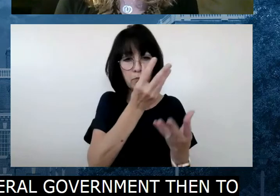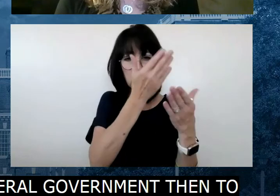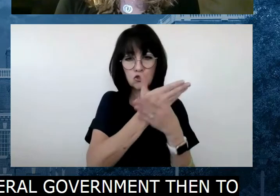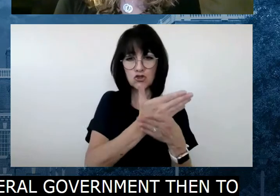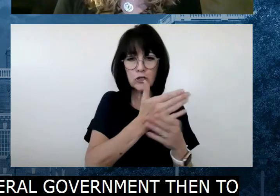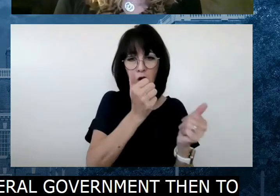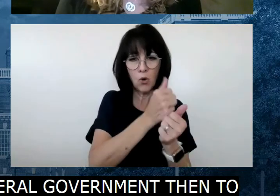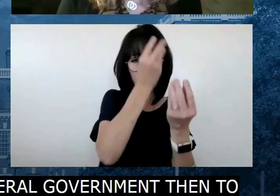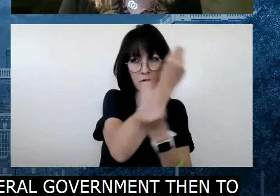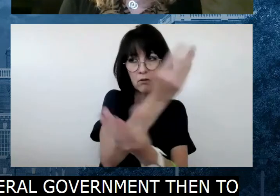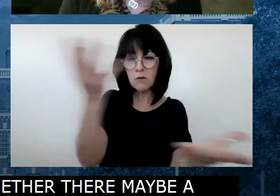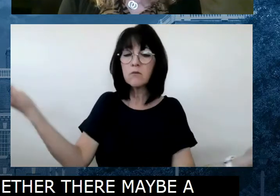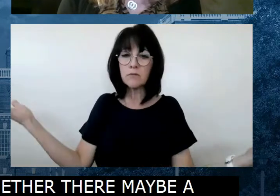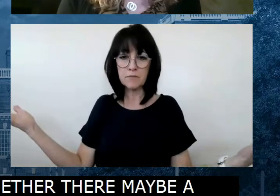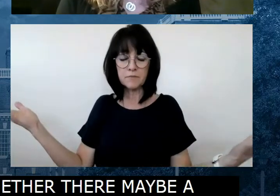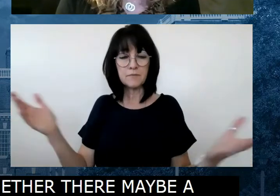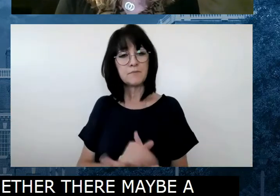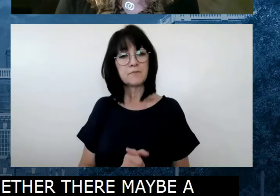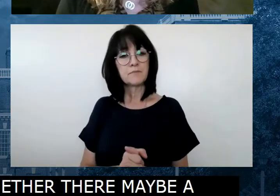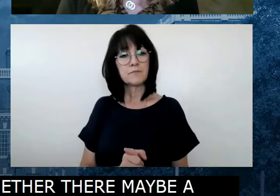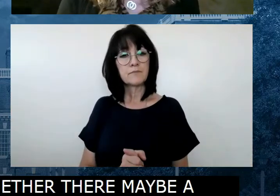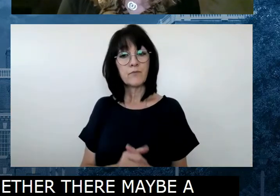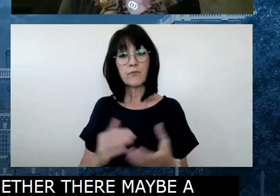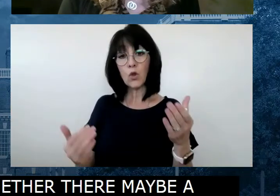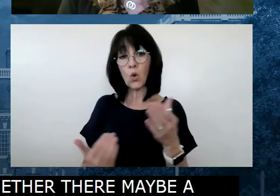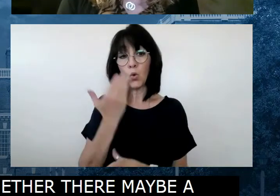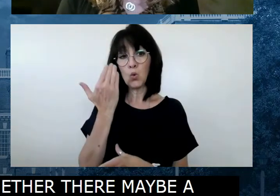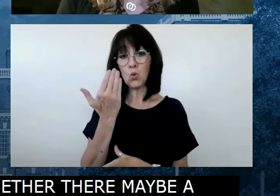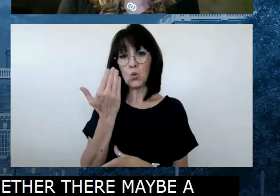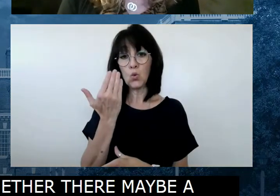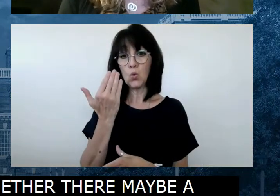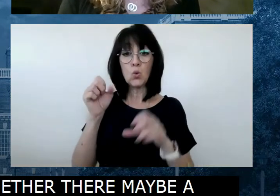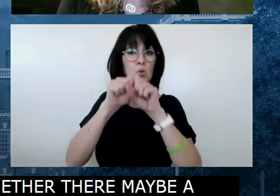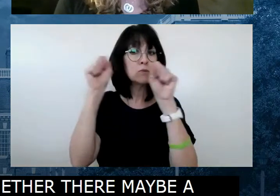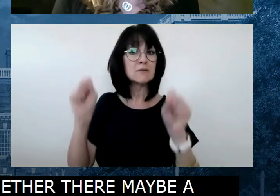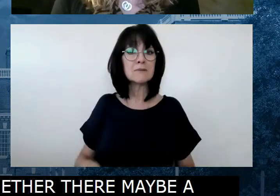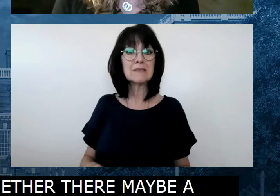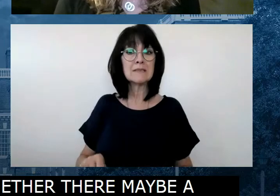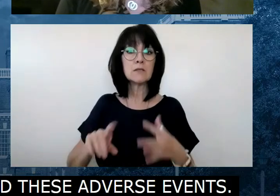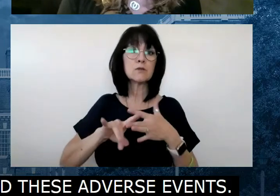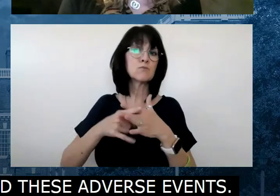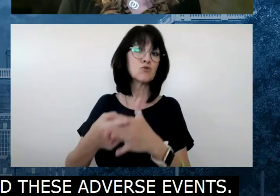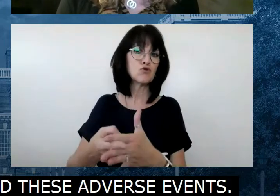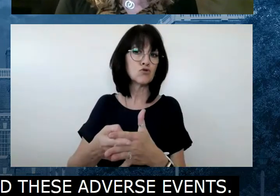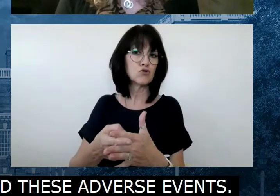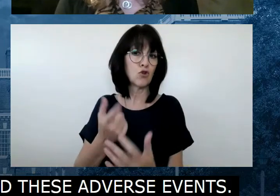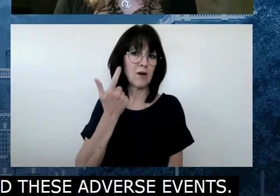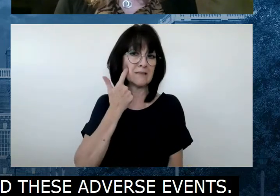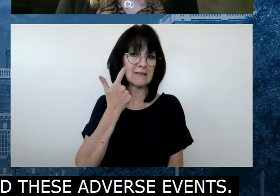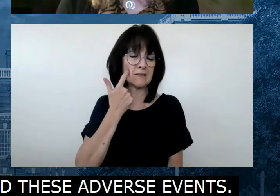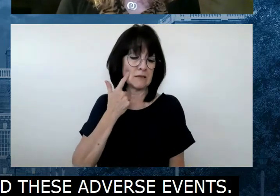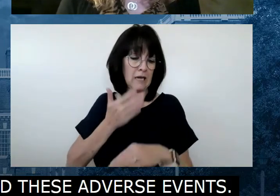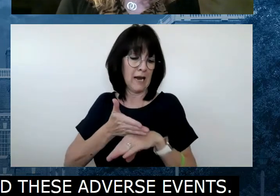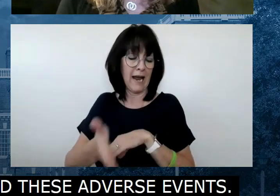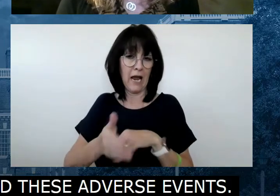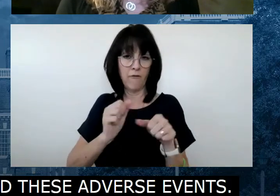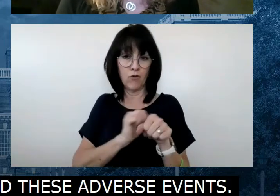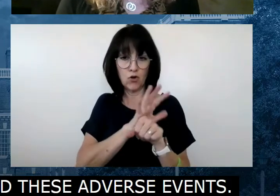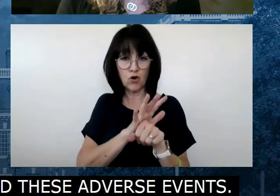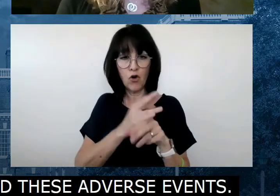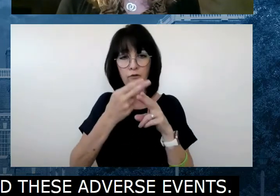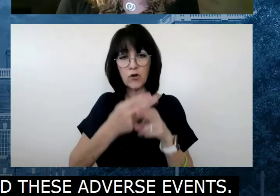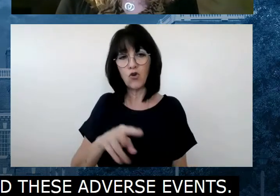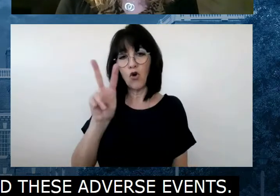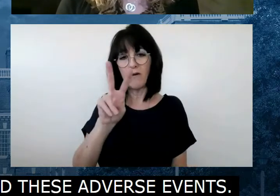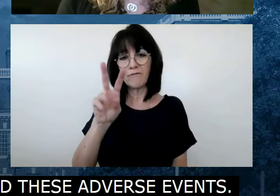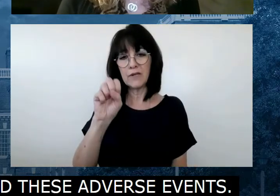events. New with COVID is vSafe, and this is a smartphone-based tool that uses